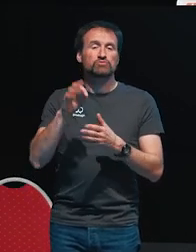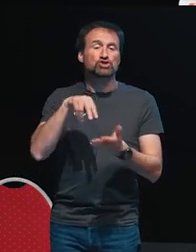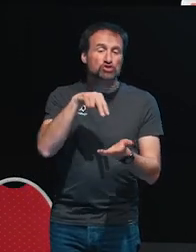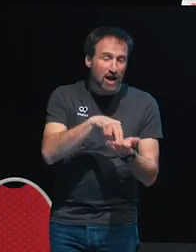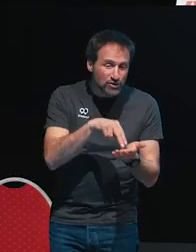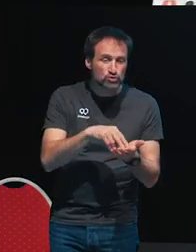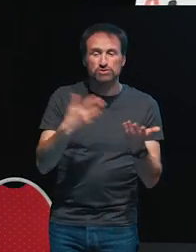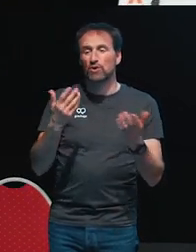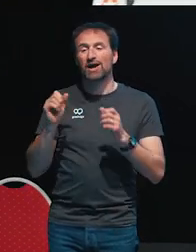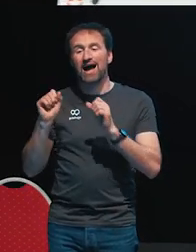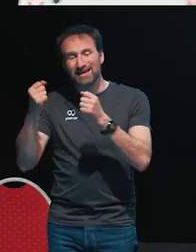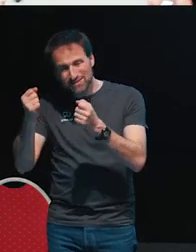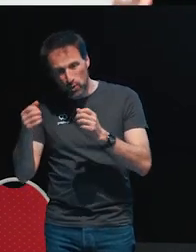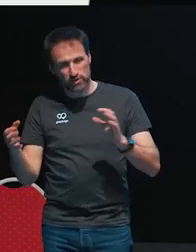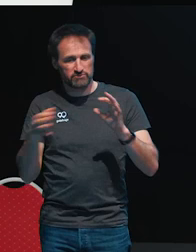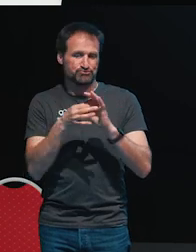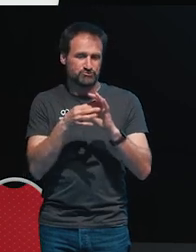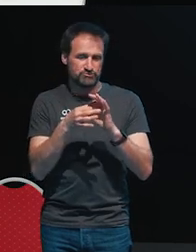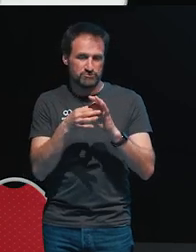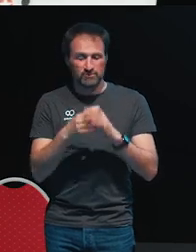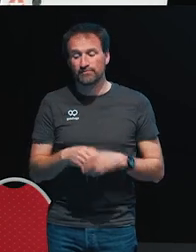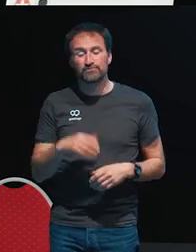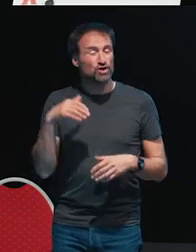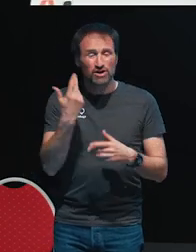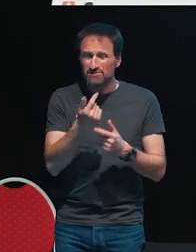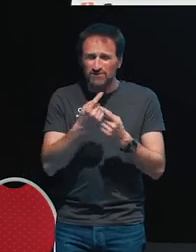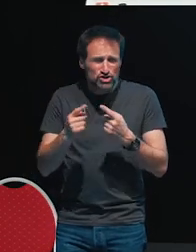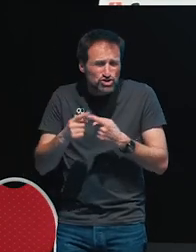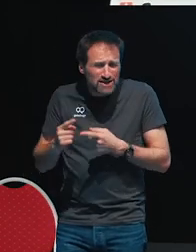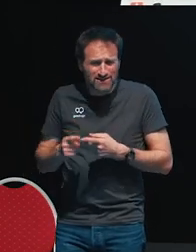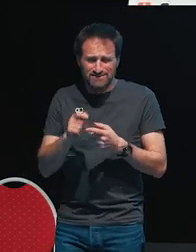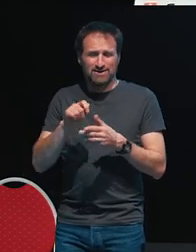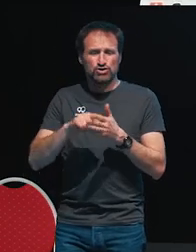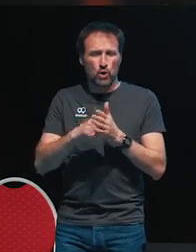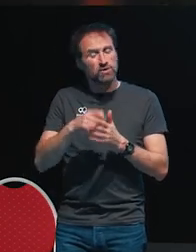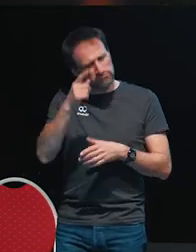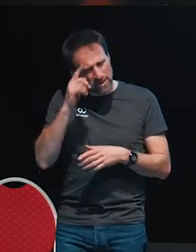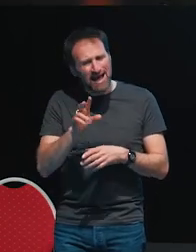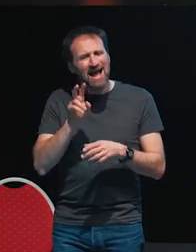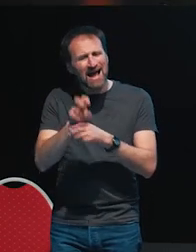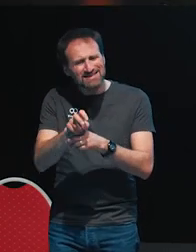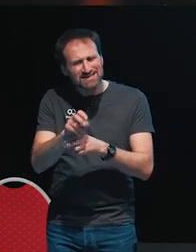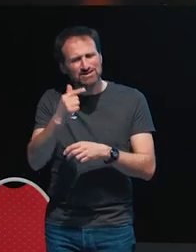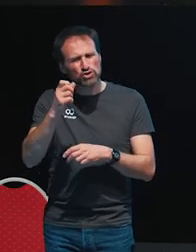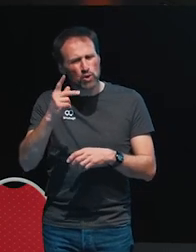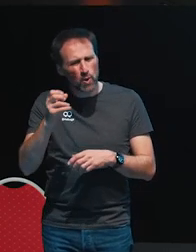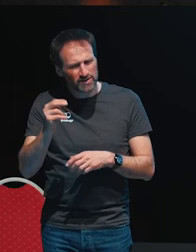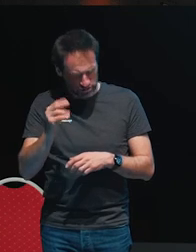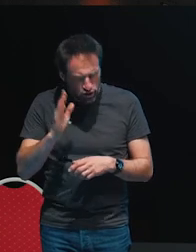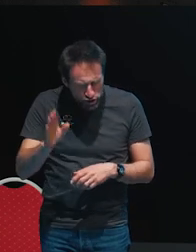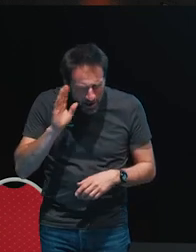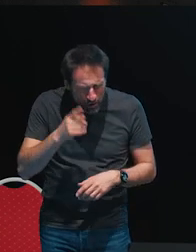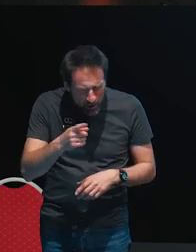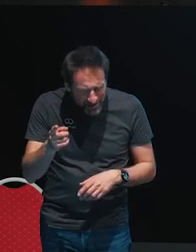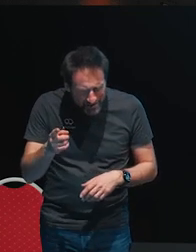me. And there's a bunch of different tokens, like an access token. Who's ever heard of an access token? A lot